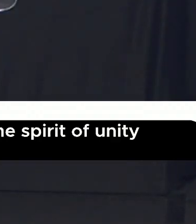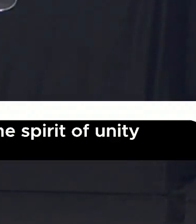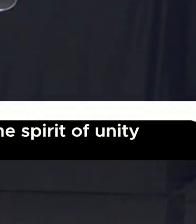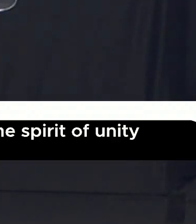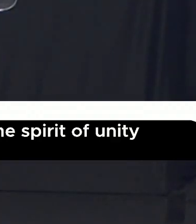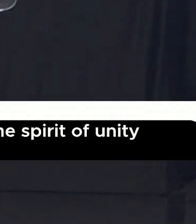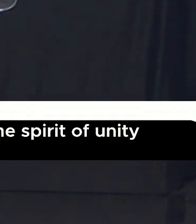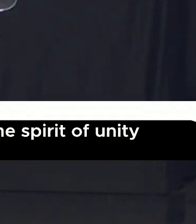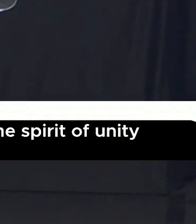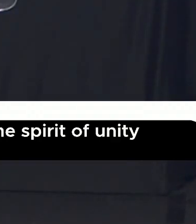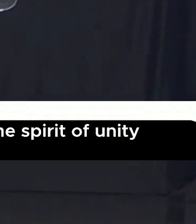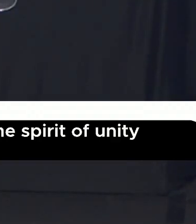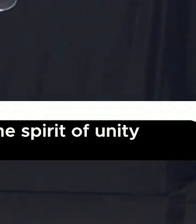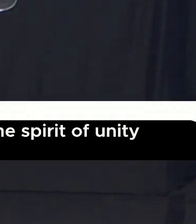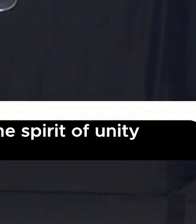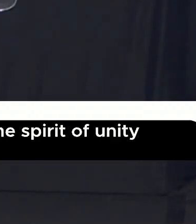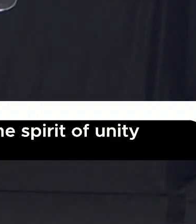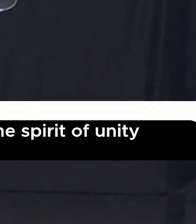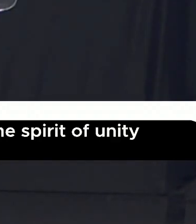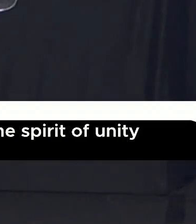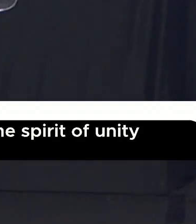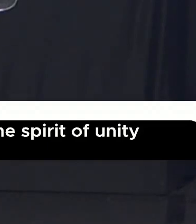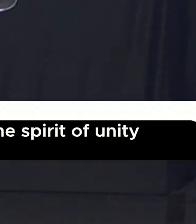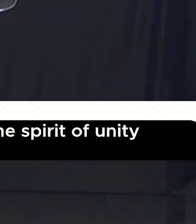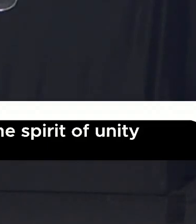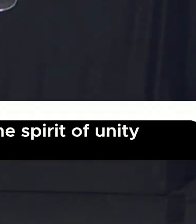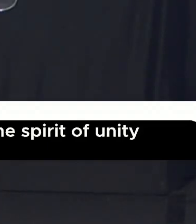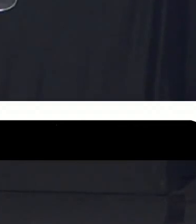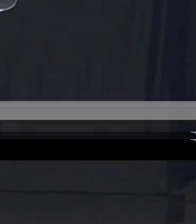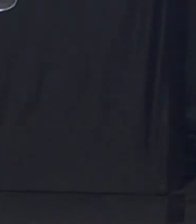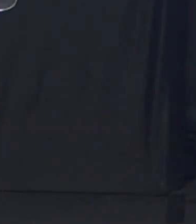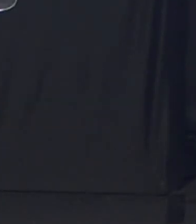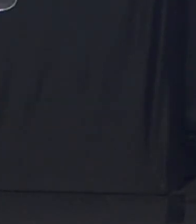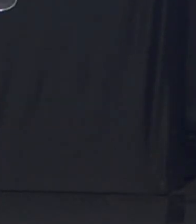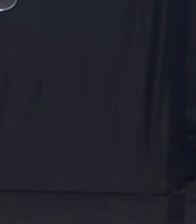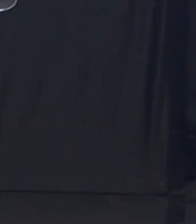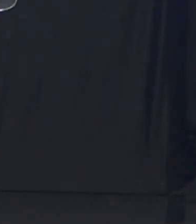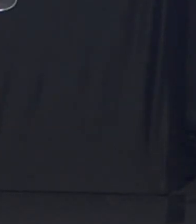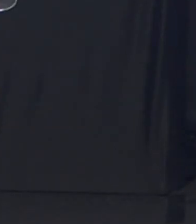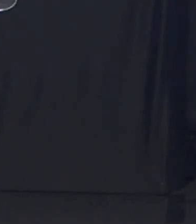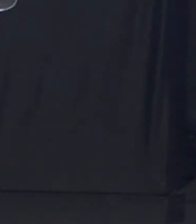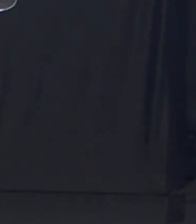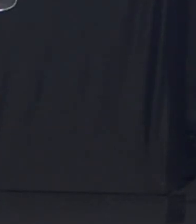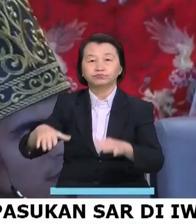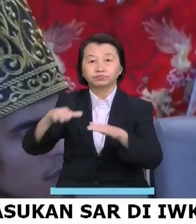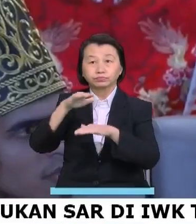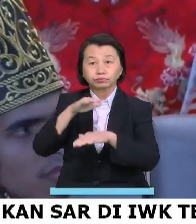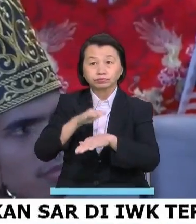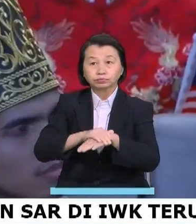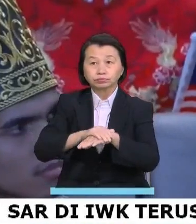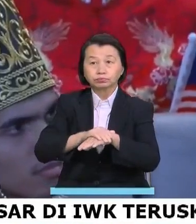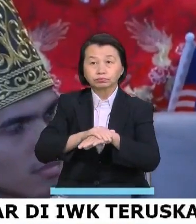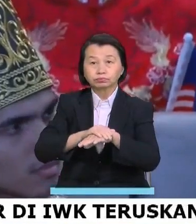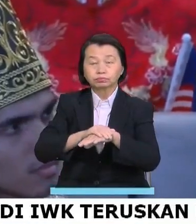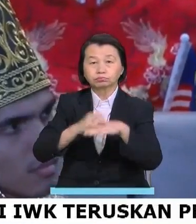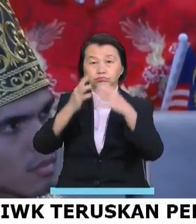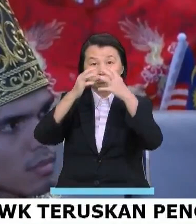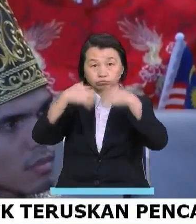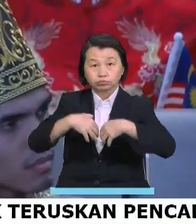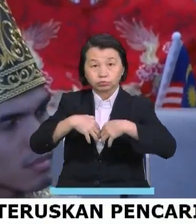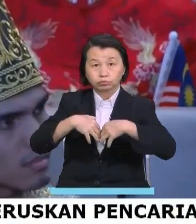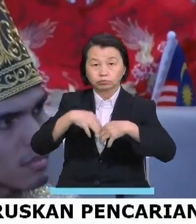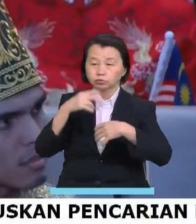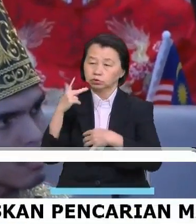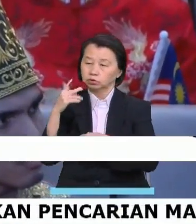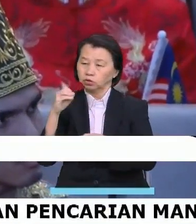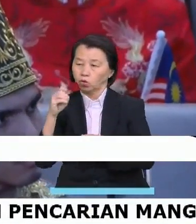tanpa semangat perpaduan semua kaum dan suku kaum. Anwar highlighted that national unity is not